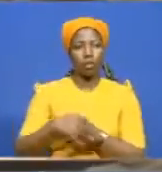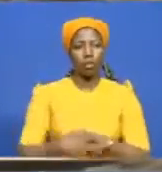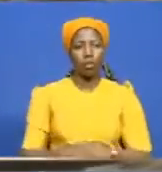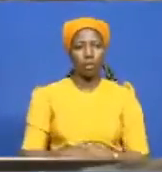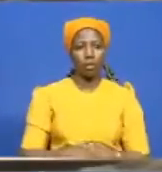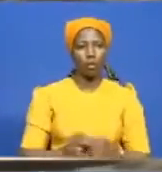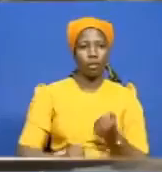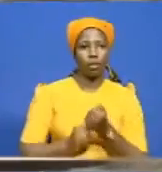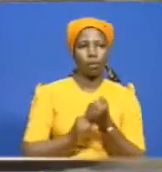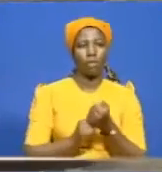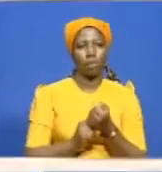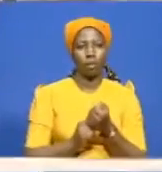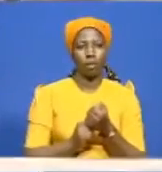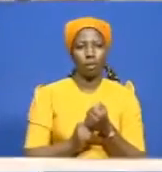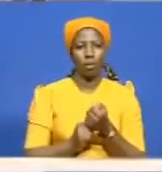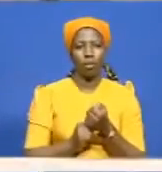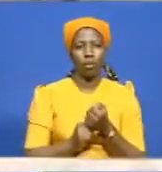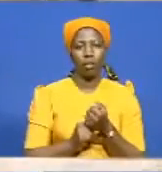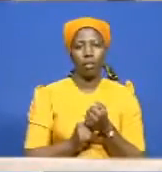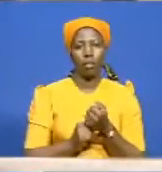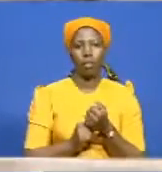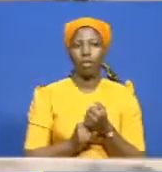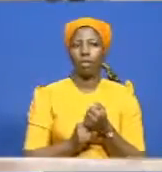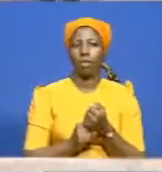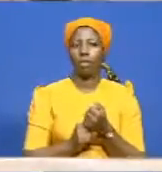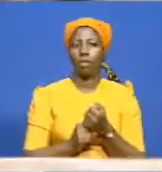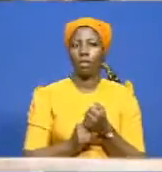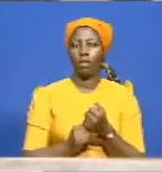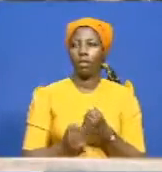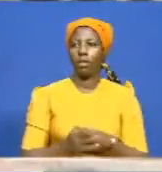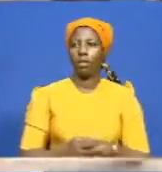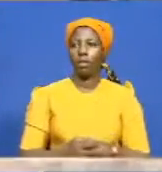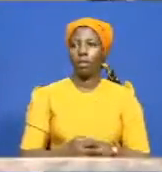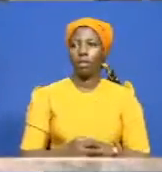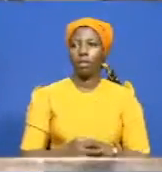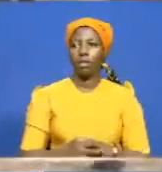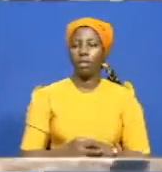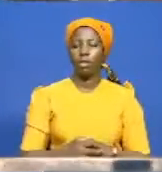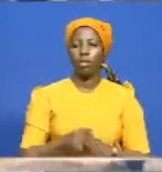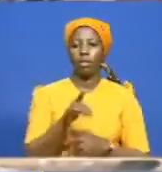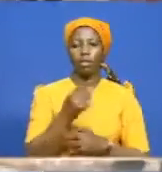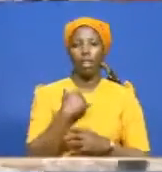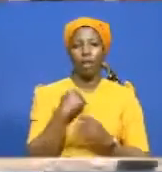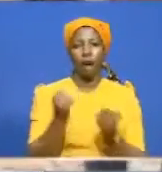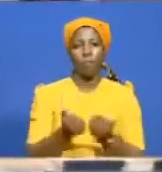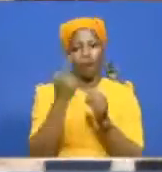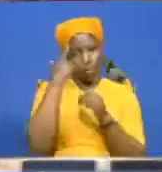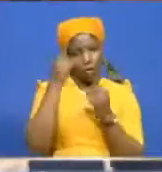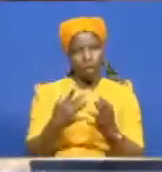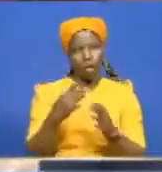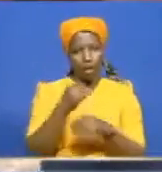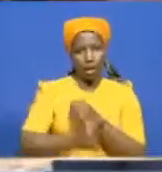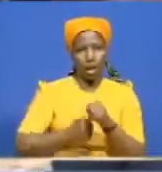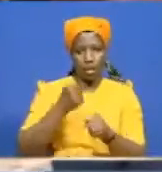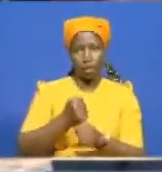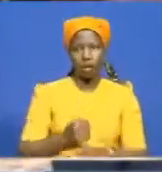counties like West Pokot that have lagged behind in development for many years.